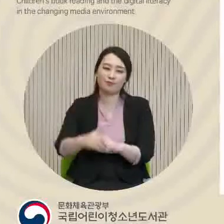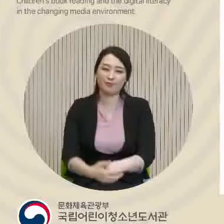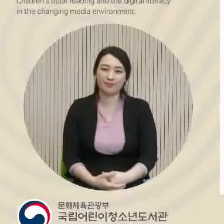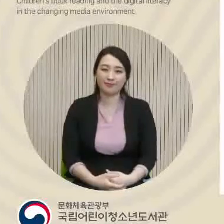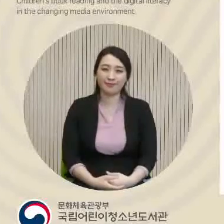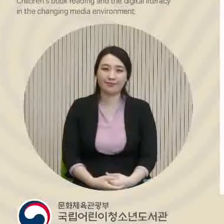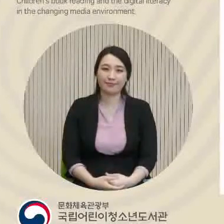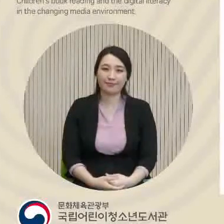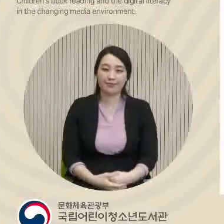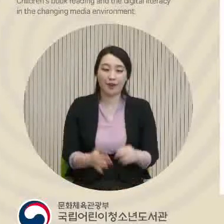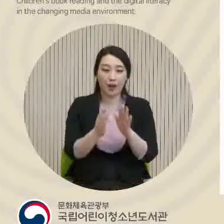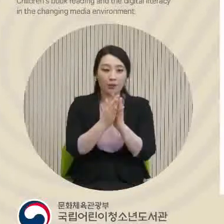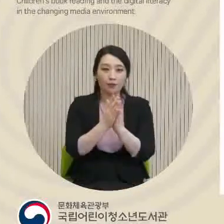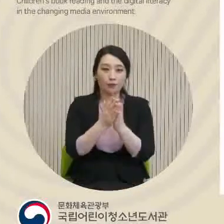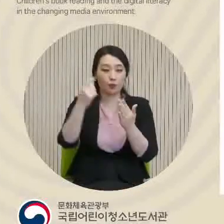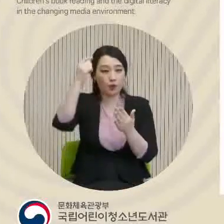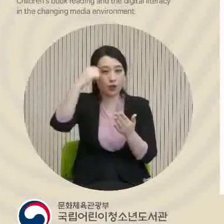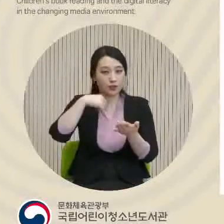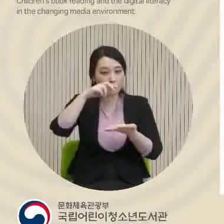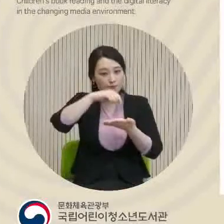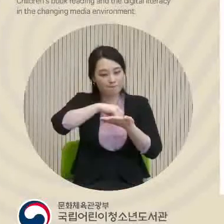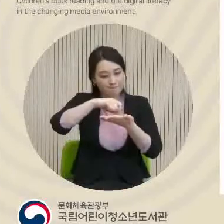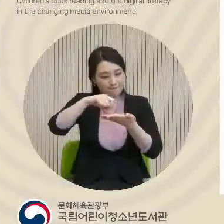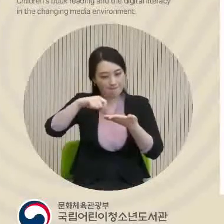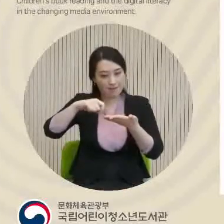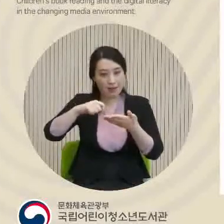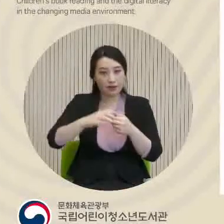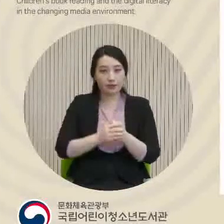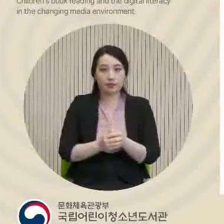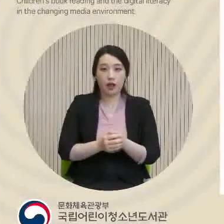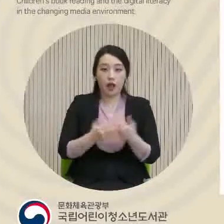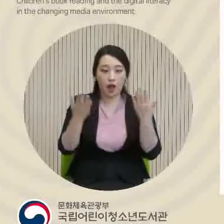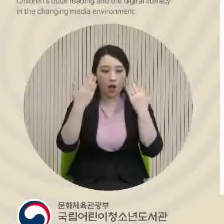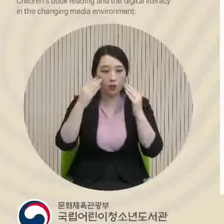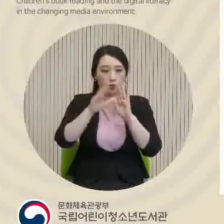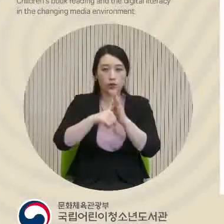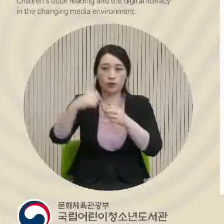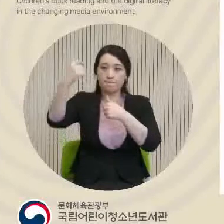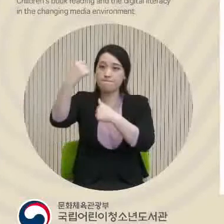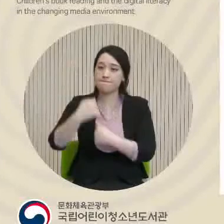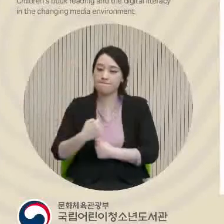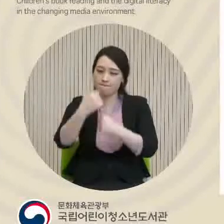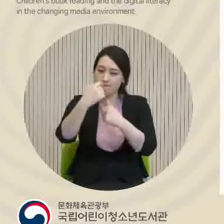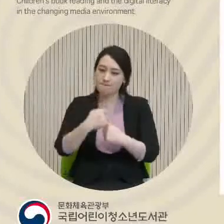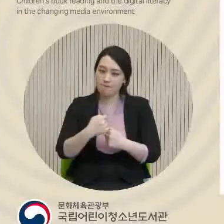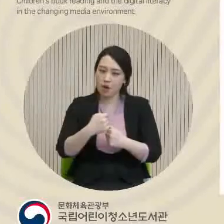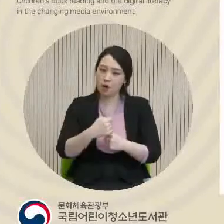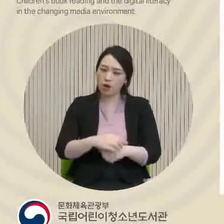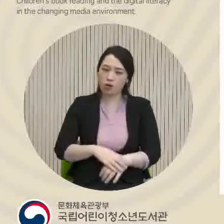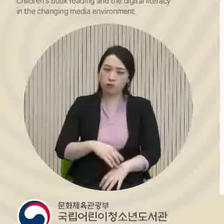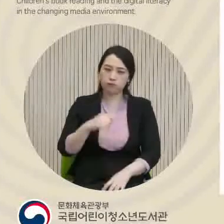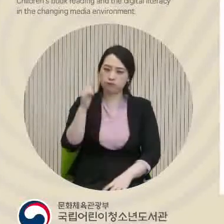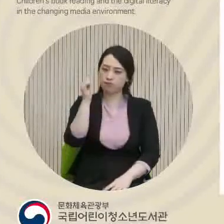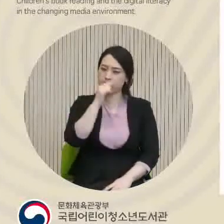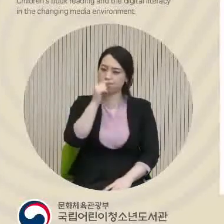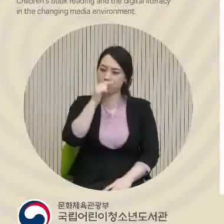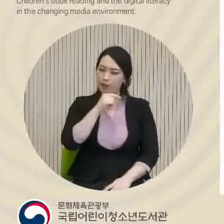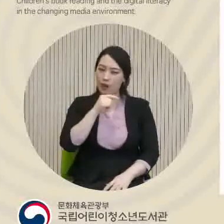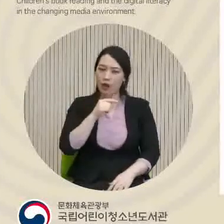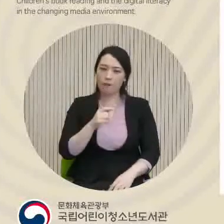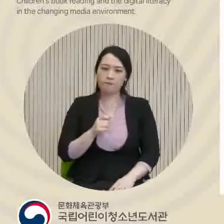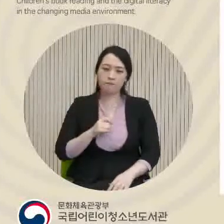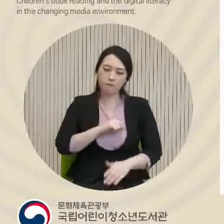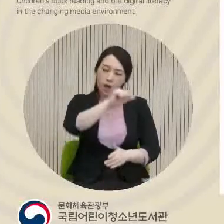reading is mostly focused on the writing. So book report is one good example. So the negative experience of